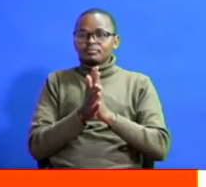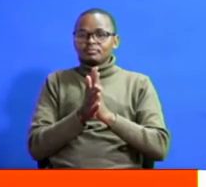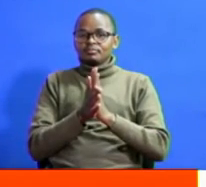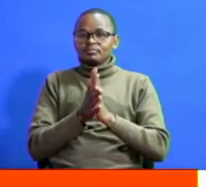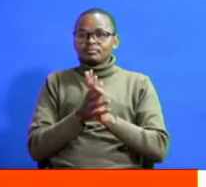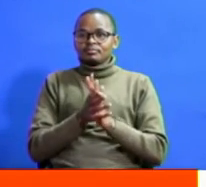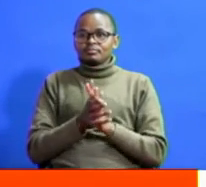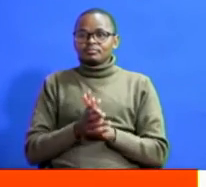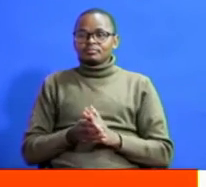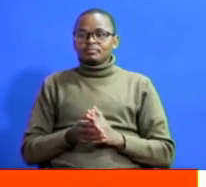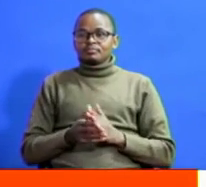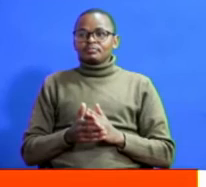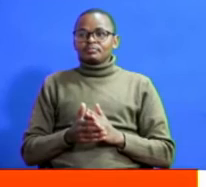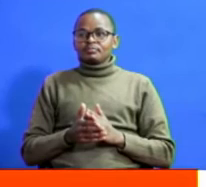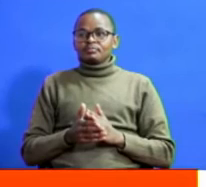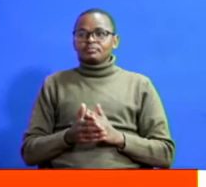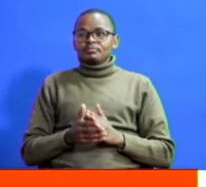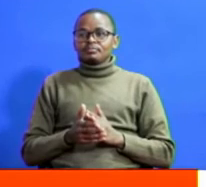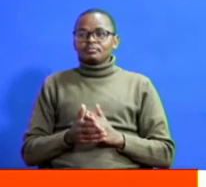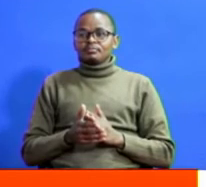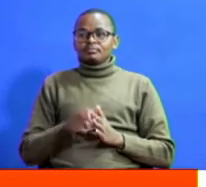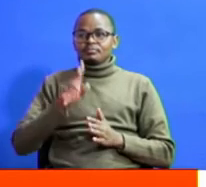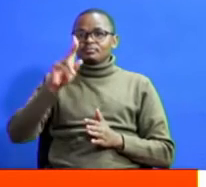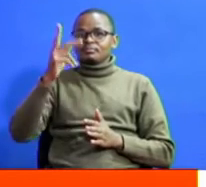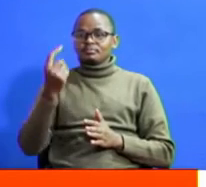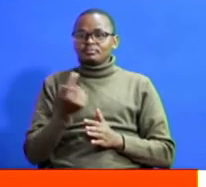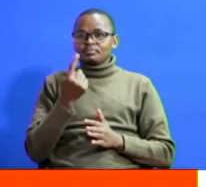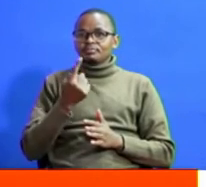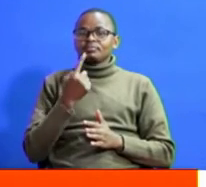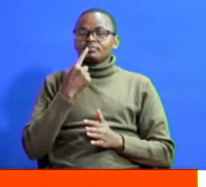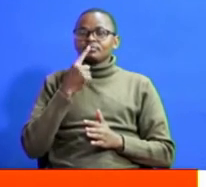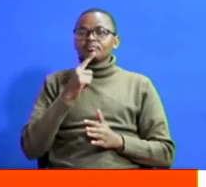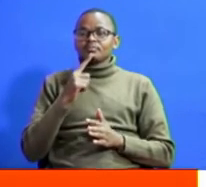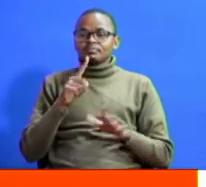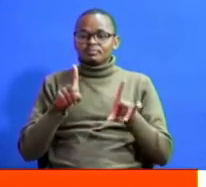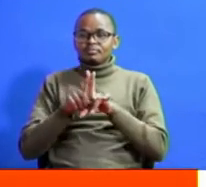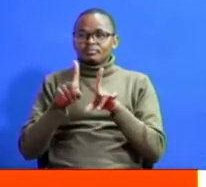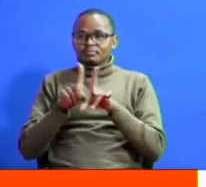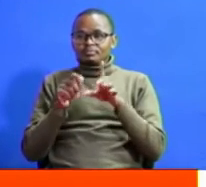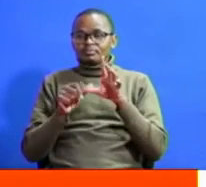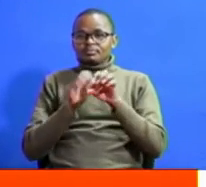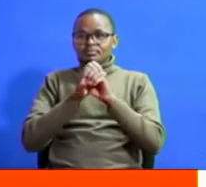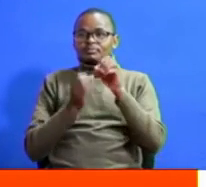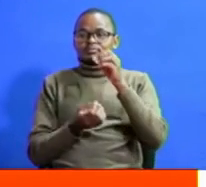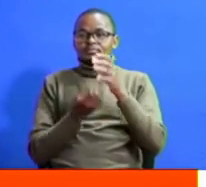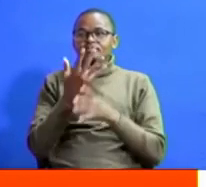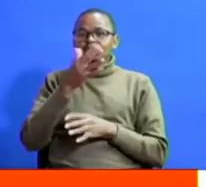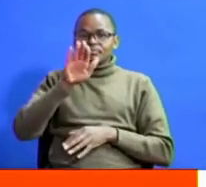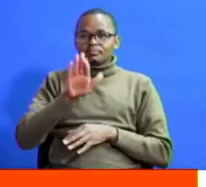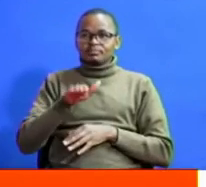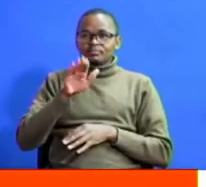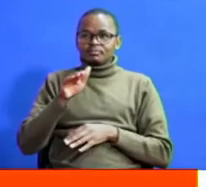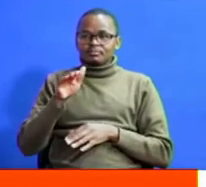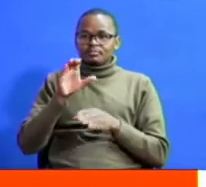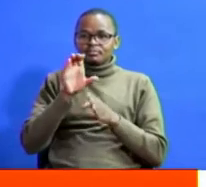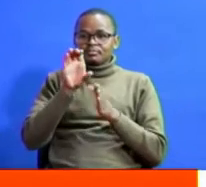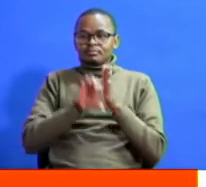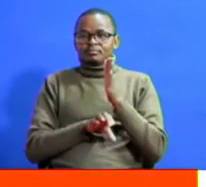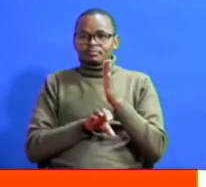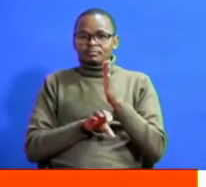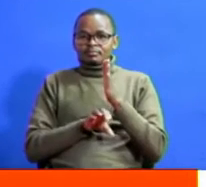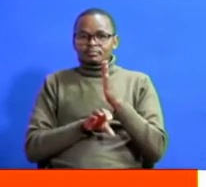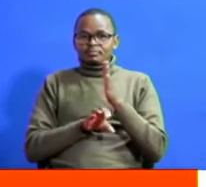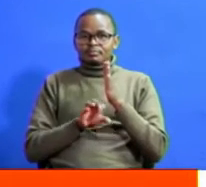it, is actually to say that Kenya Kwanza has had, recently launched the Women Charter, where it's proposed